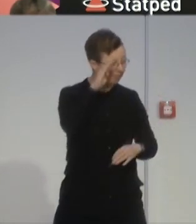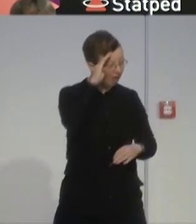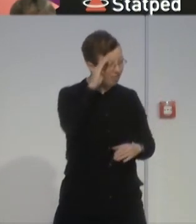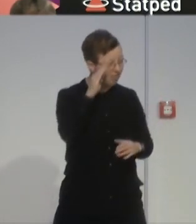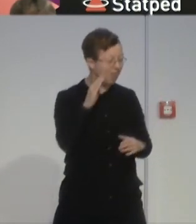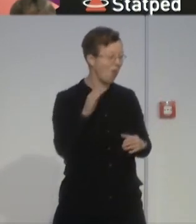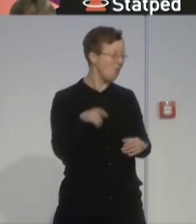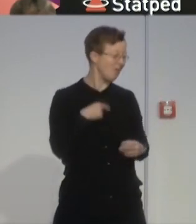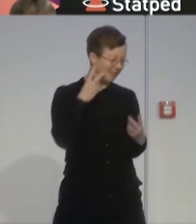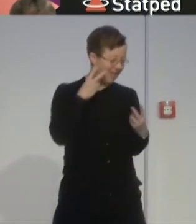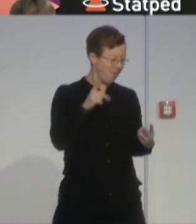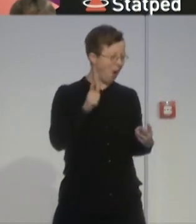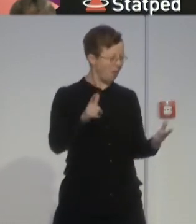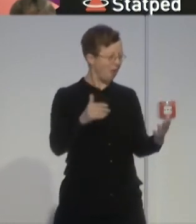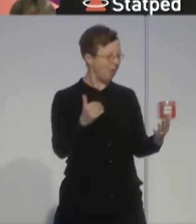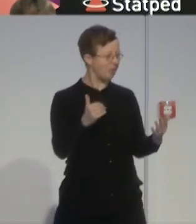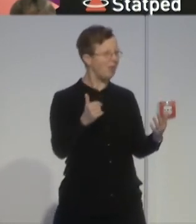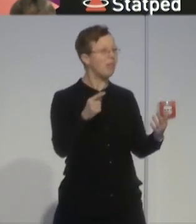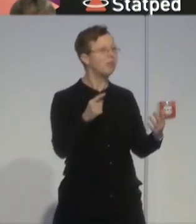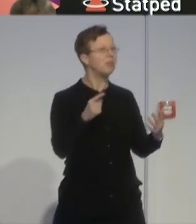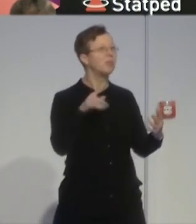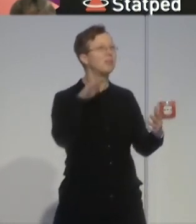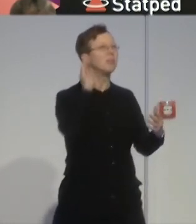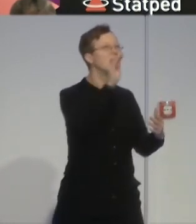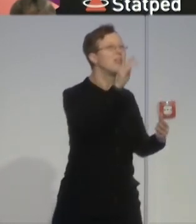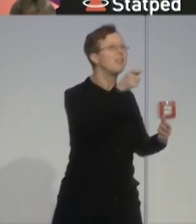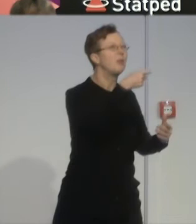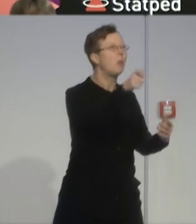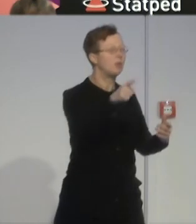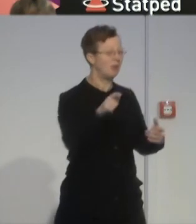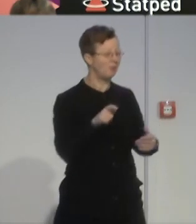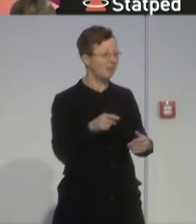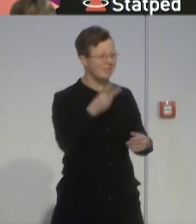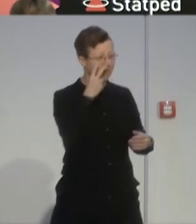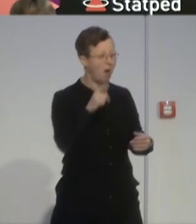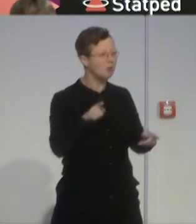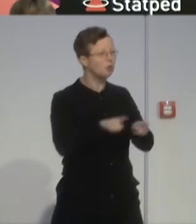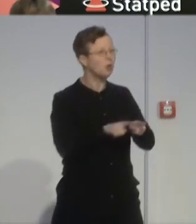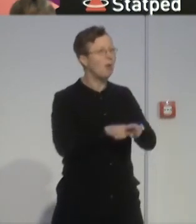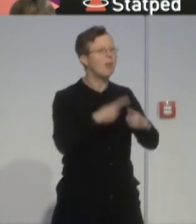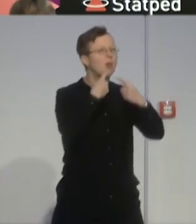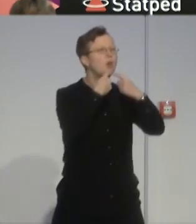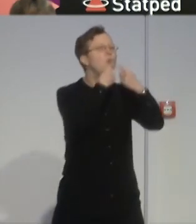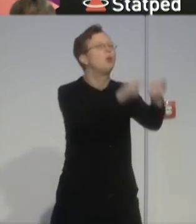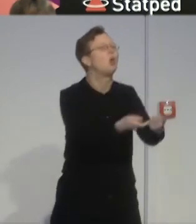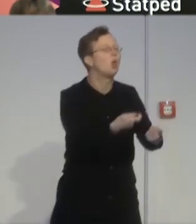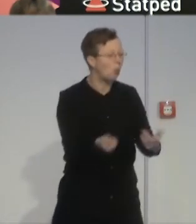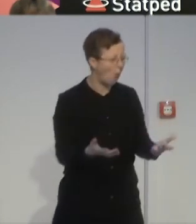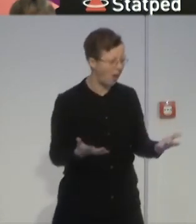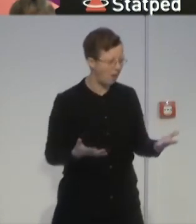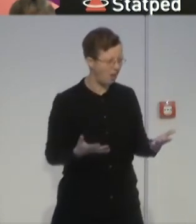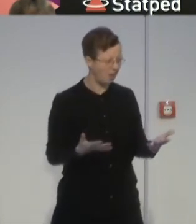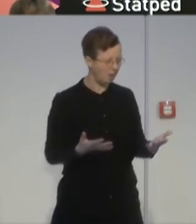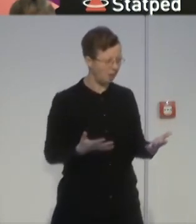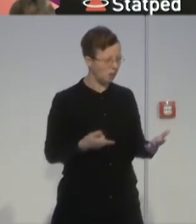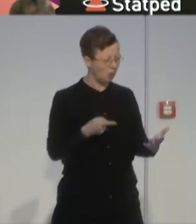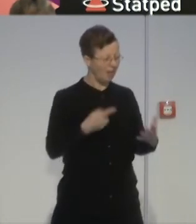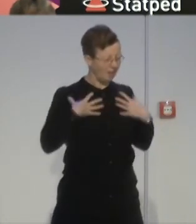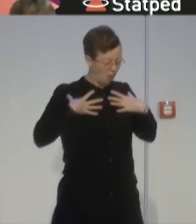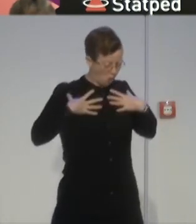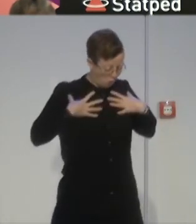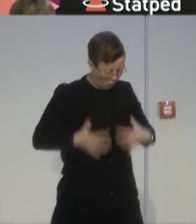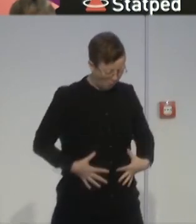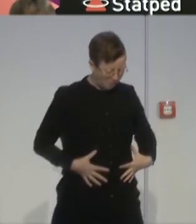And we perceive him to be addressed to somebody. We perceive him as uttering something. So this